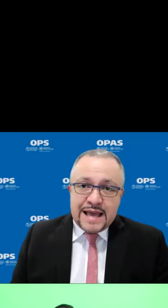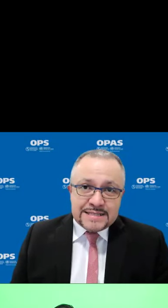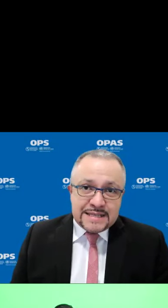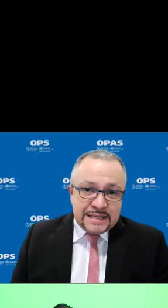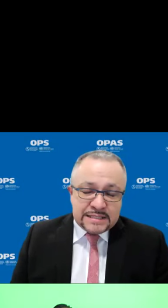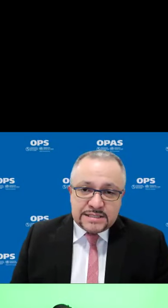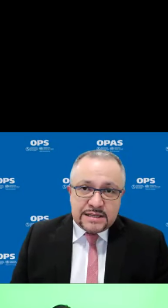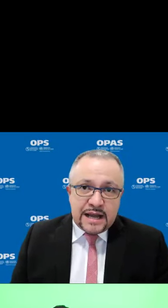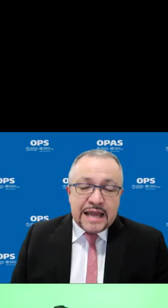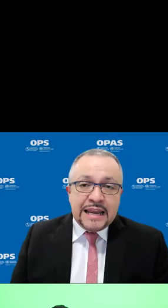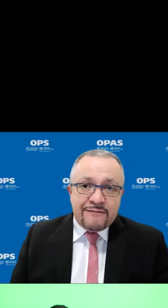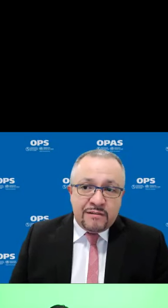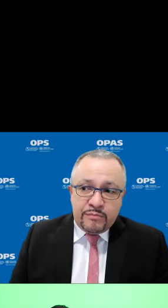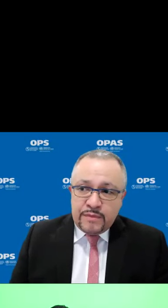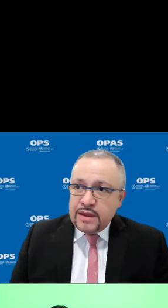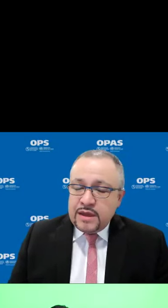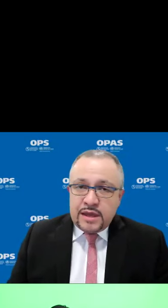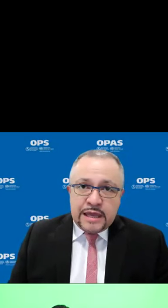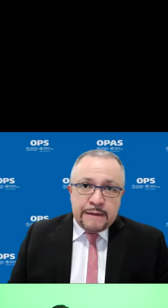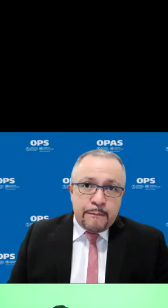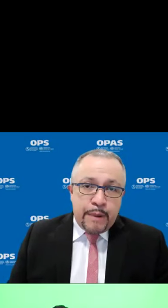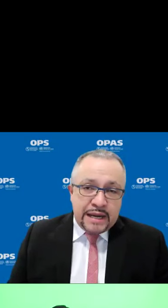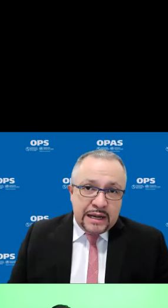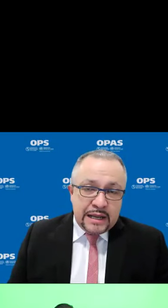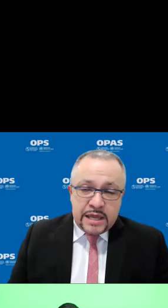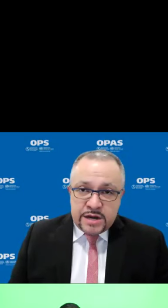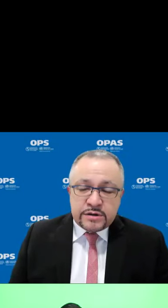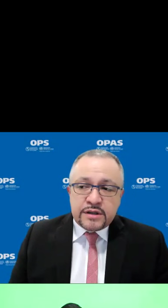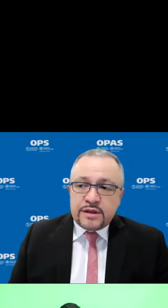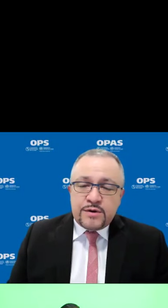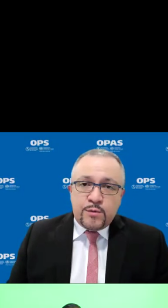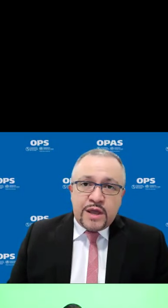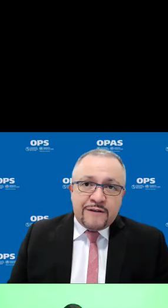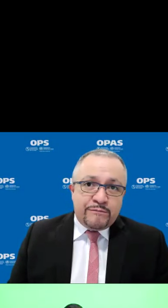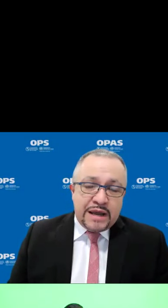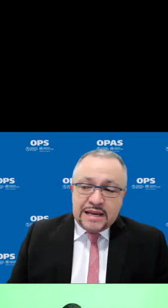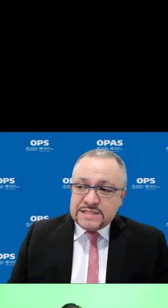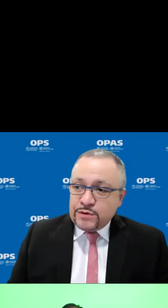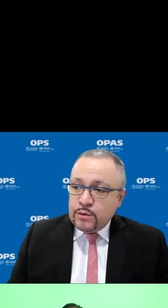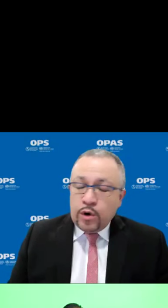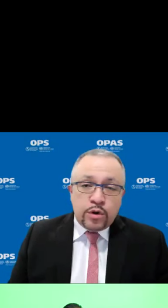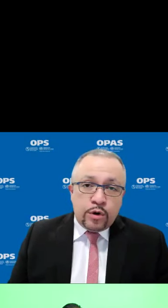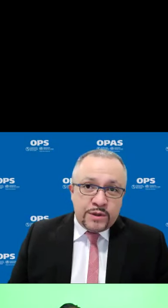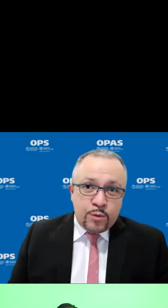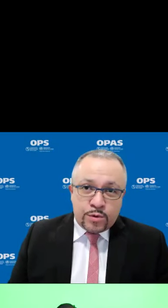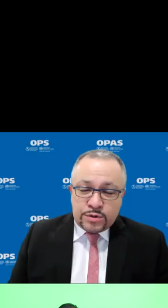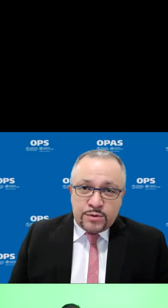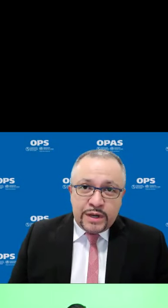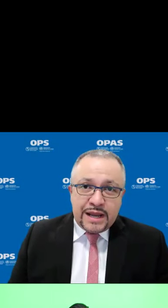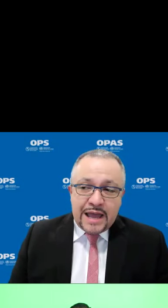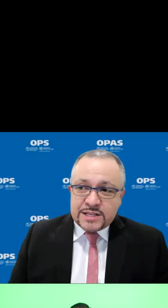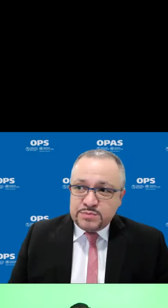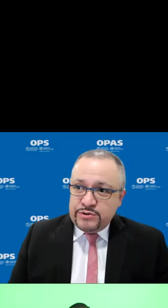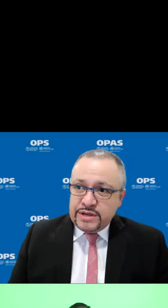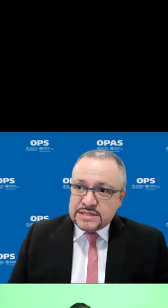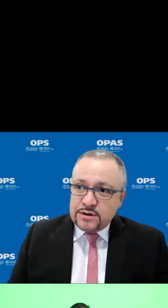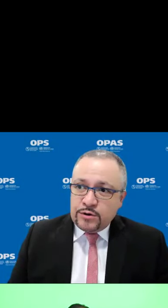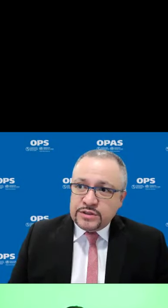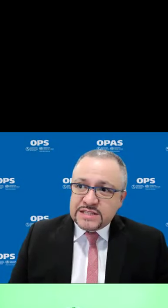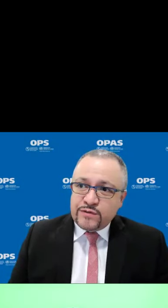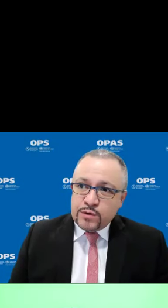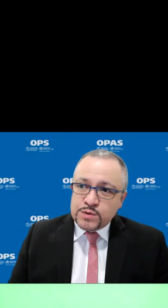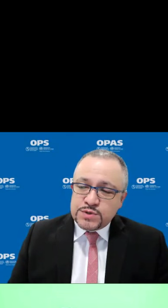this excellent high-level panel here. We have panelists from all over the world with high